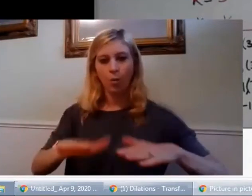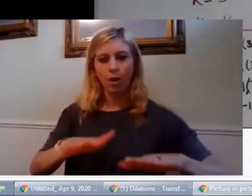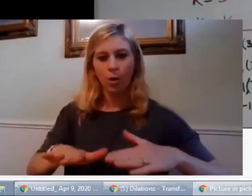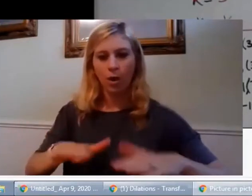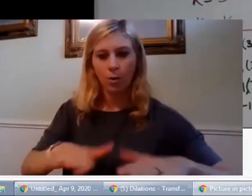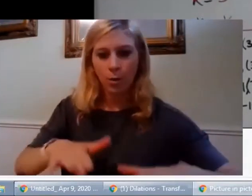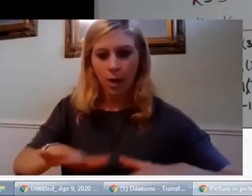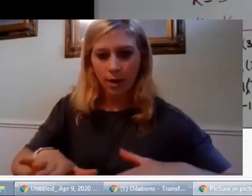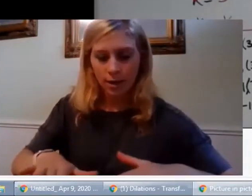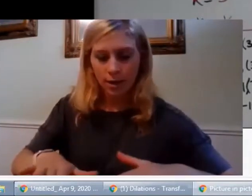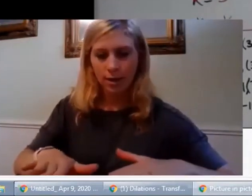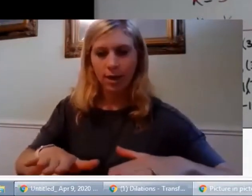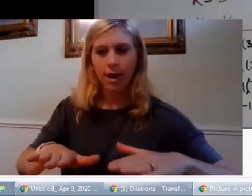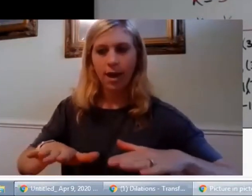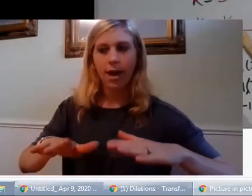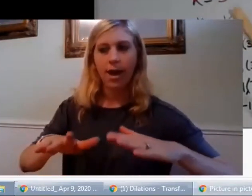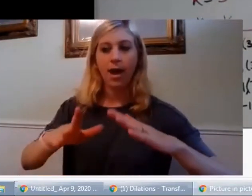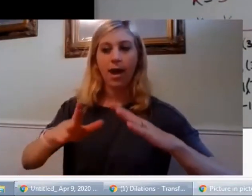returning, I'm returning.